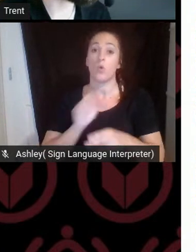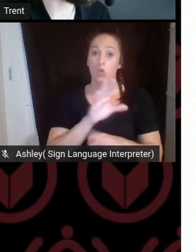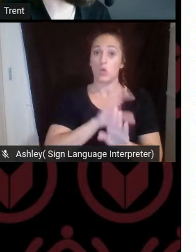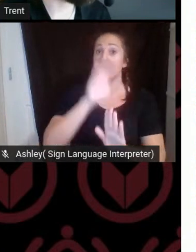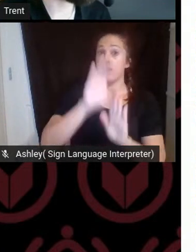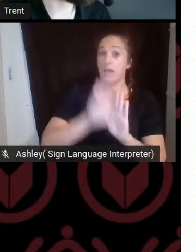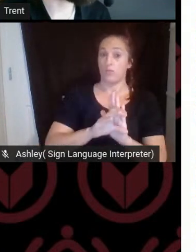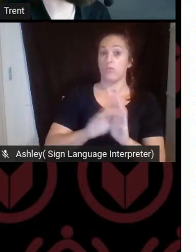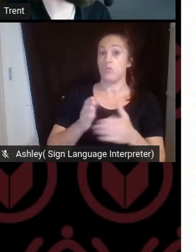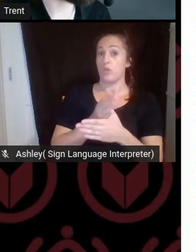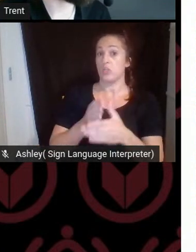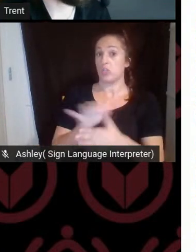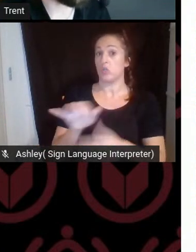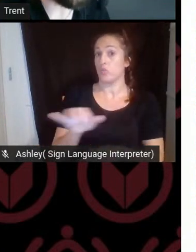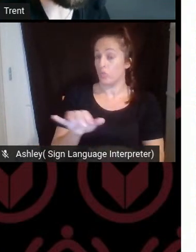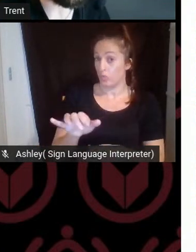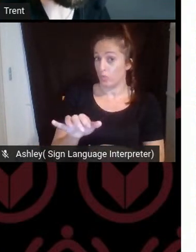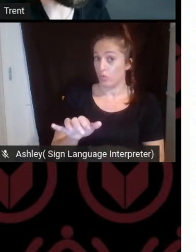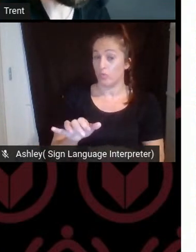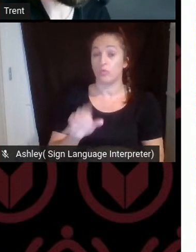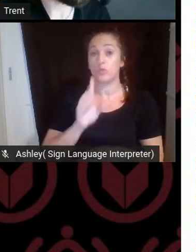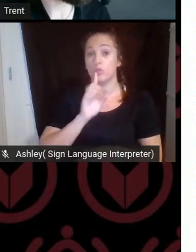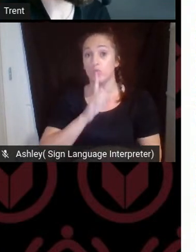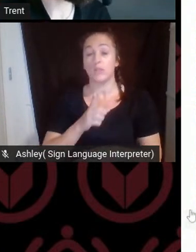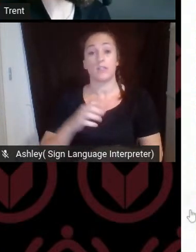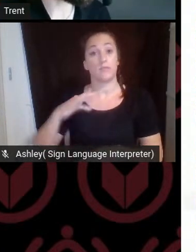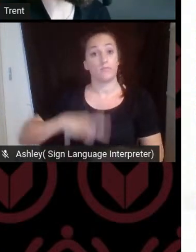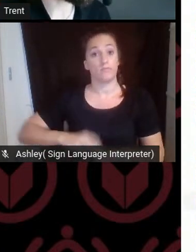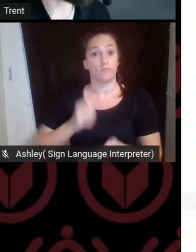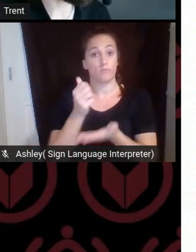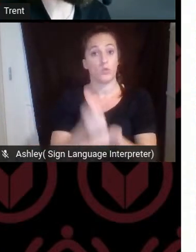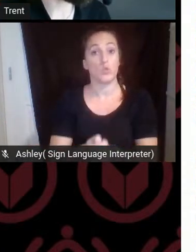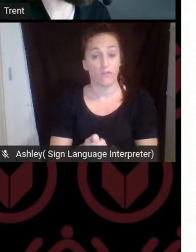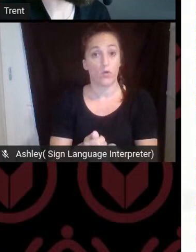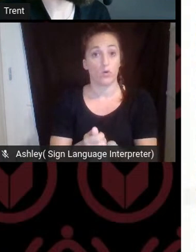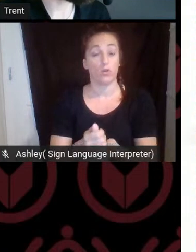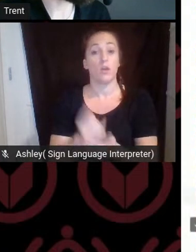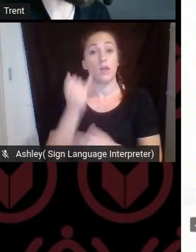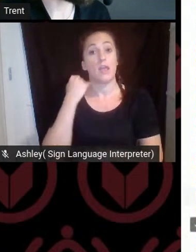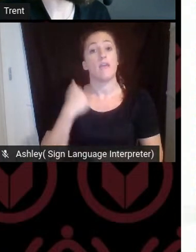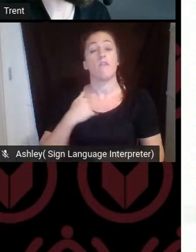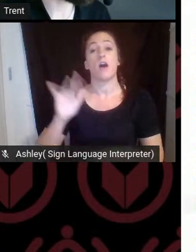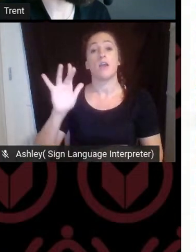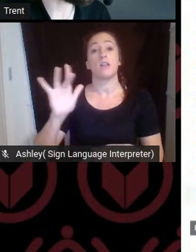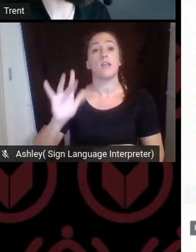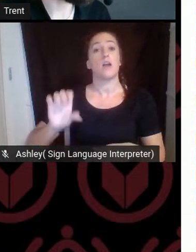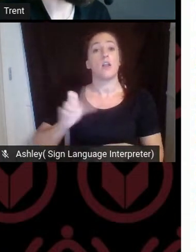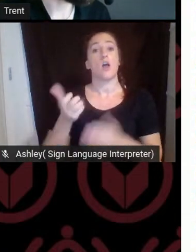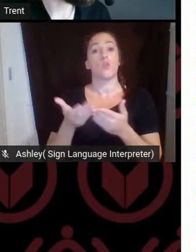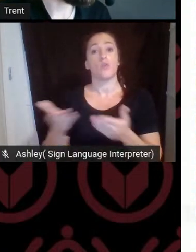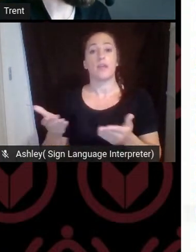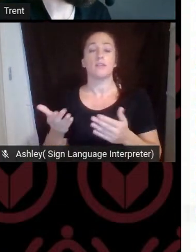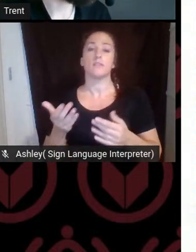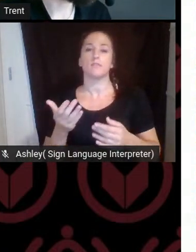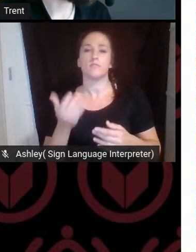pretty much the same way. So that can be really useful because if I start clicking on other things, let's see what Rebecca's got going on.